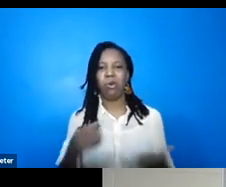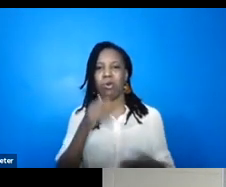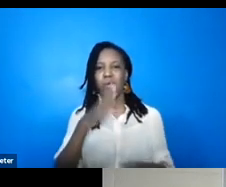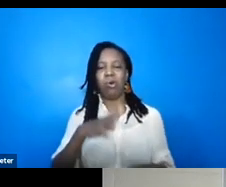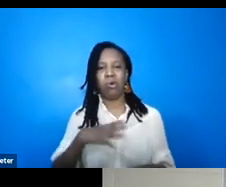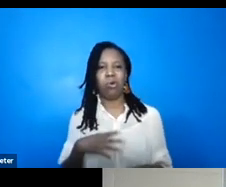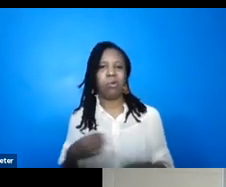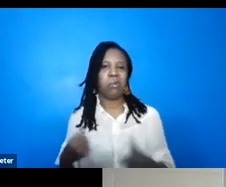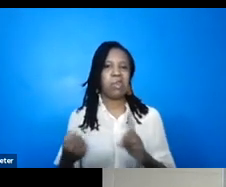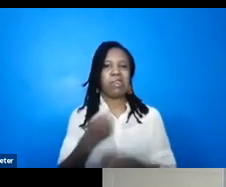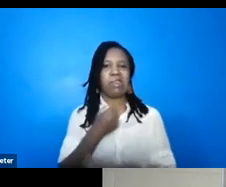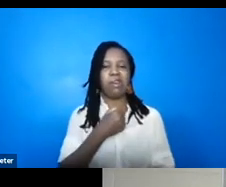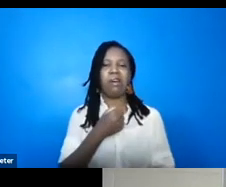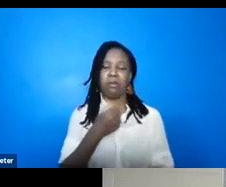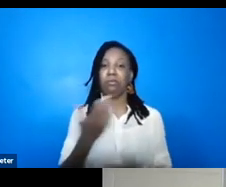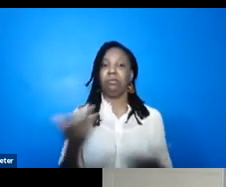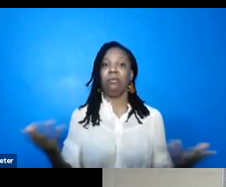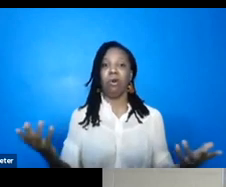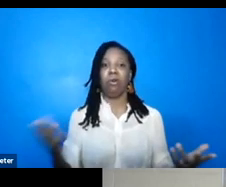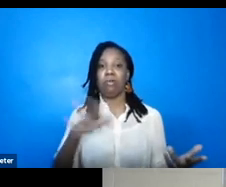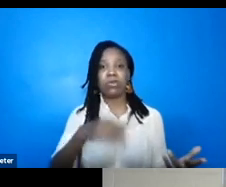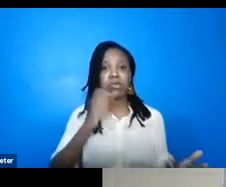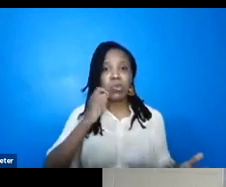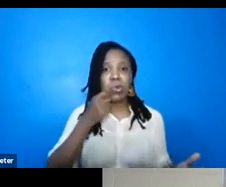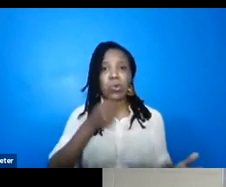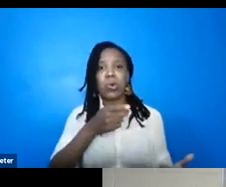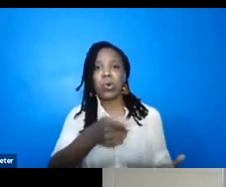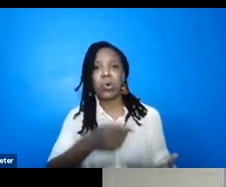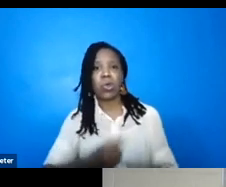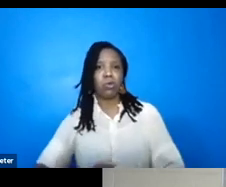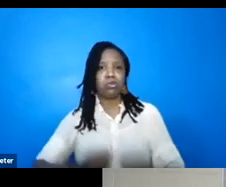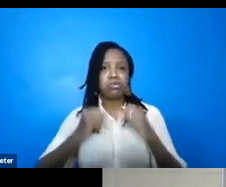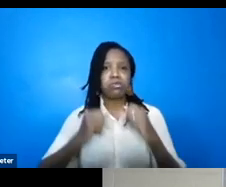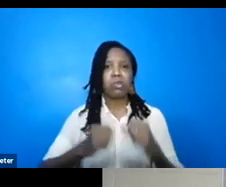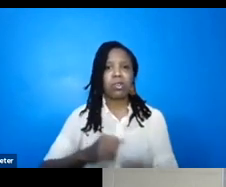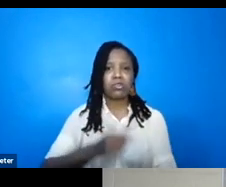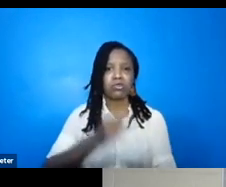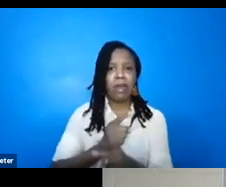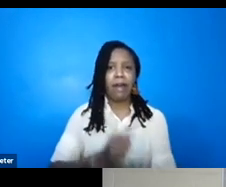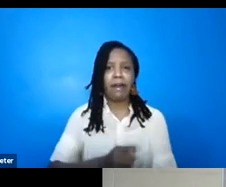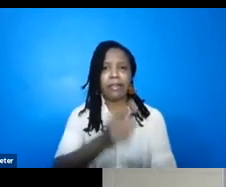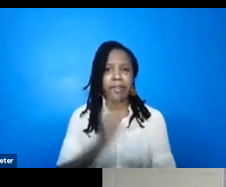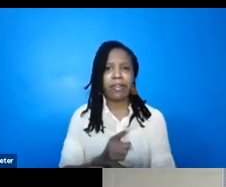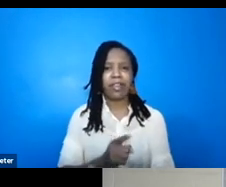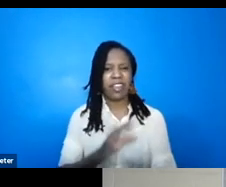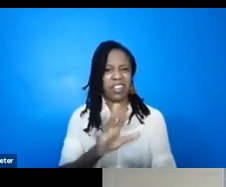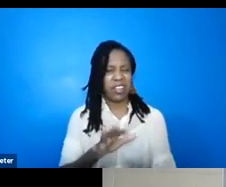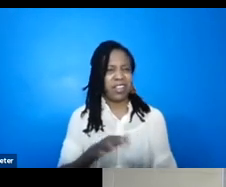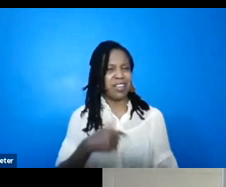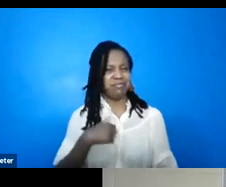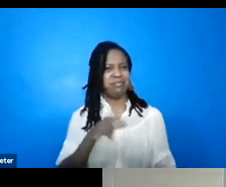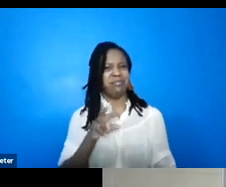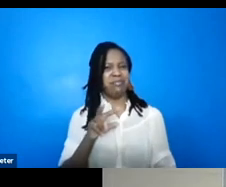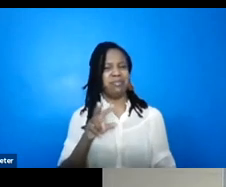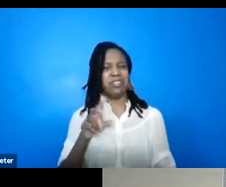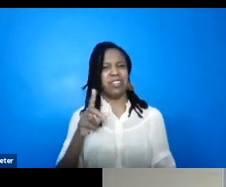of the movies that I remember watching. And the third I identified was the environment. That environment was made up of my